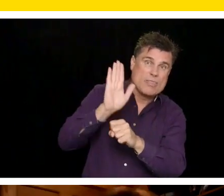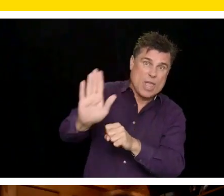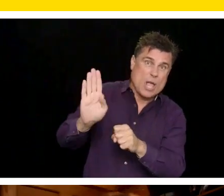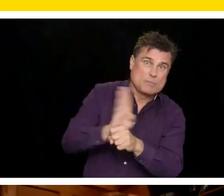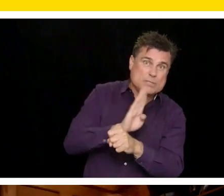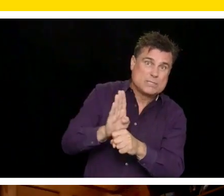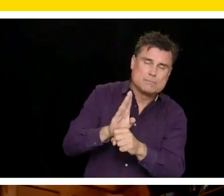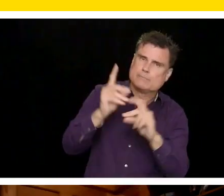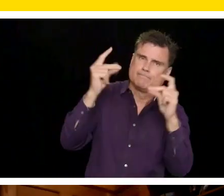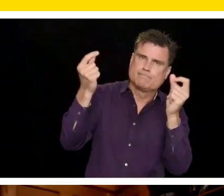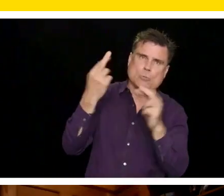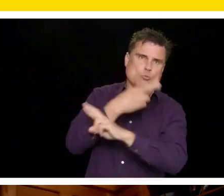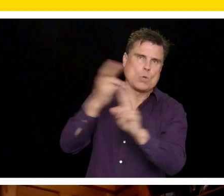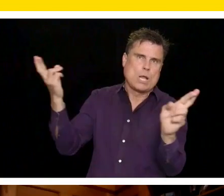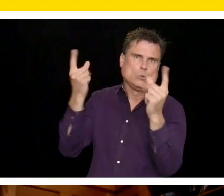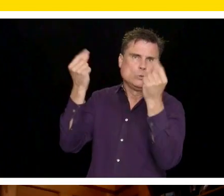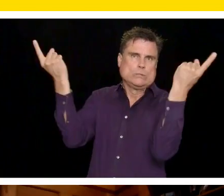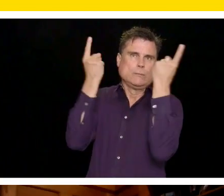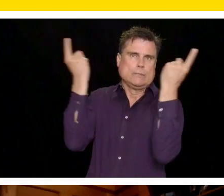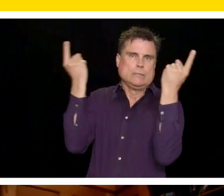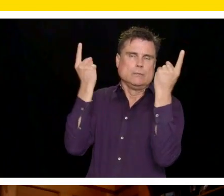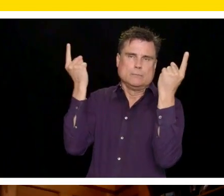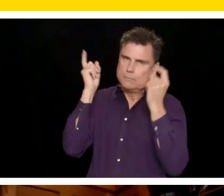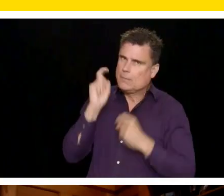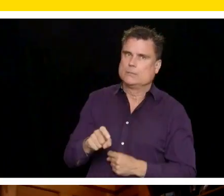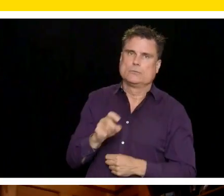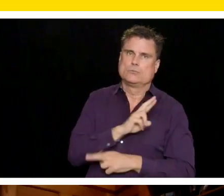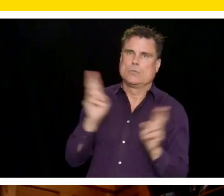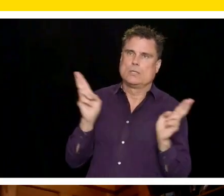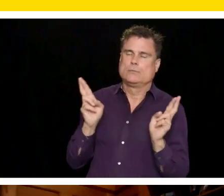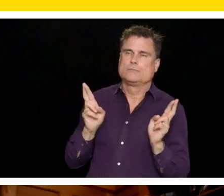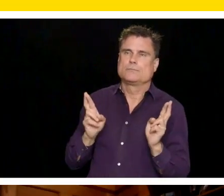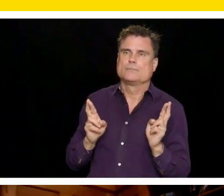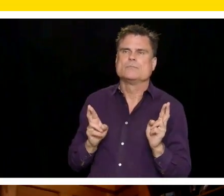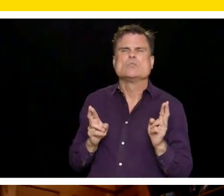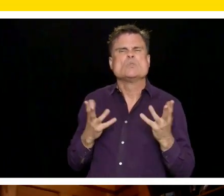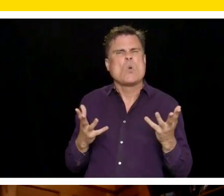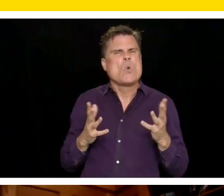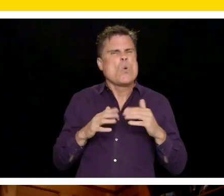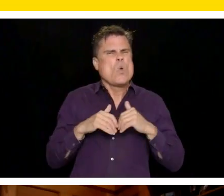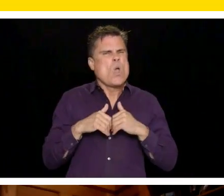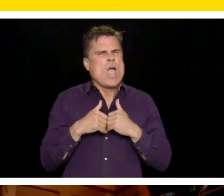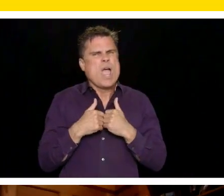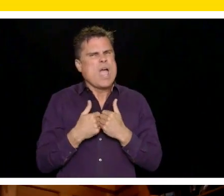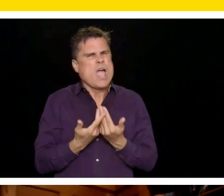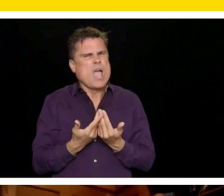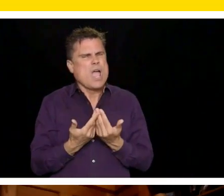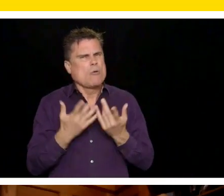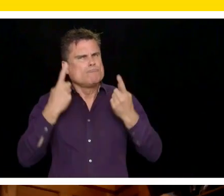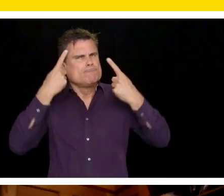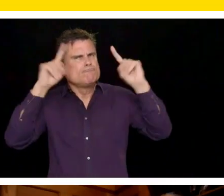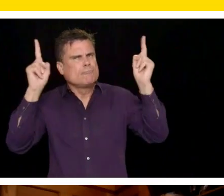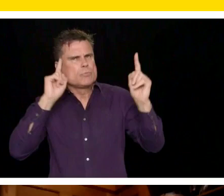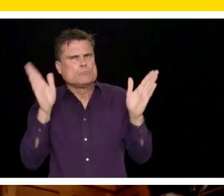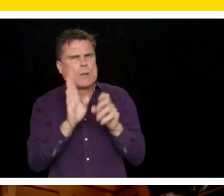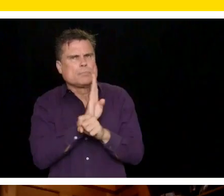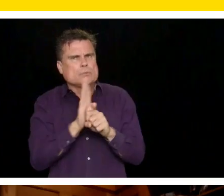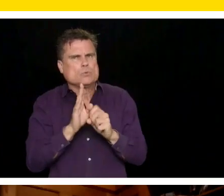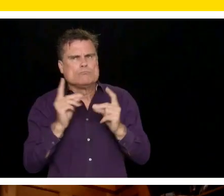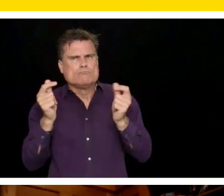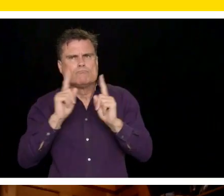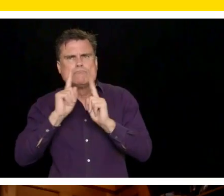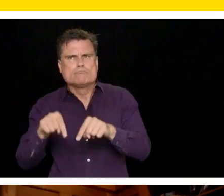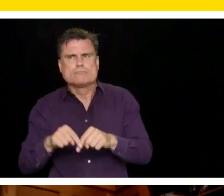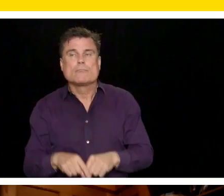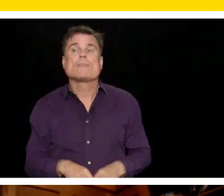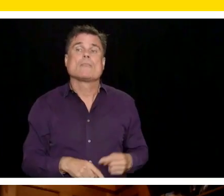Yes, so there's an app. There's a really great app. It was developed early on in the pandemic, developed by